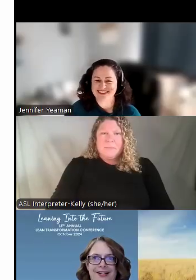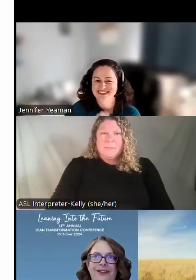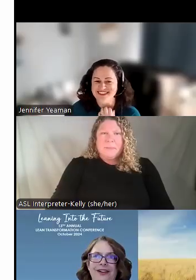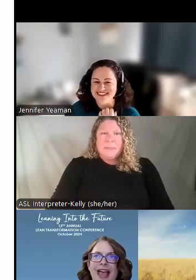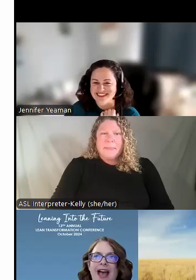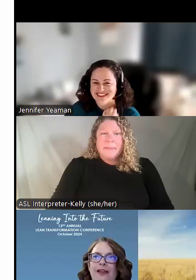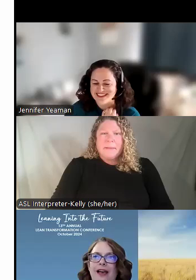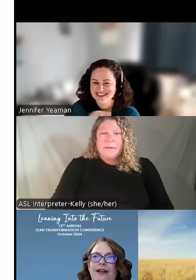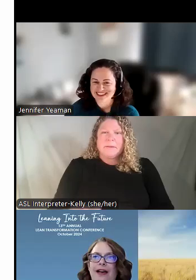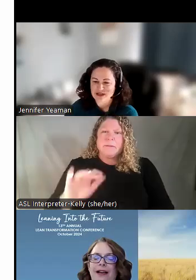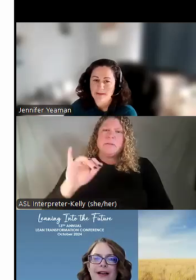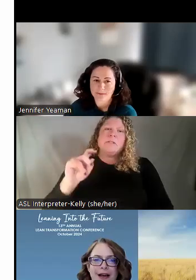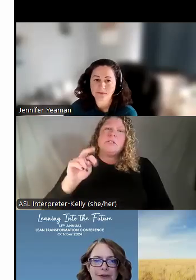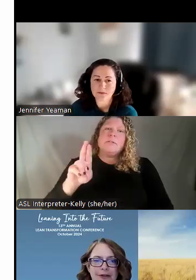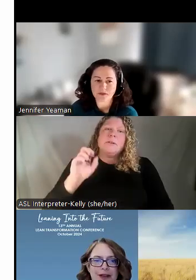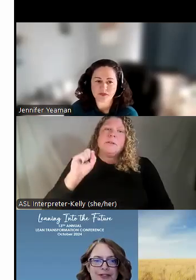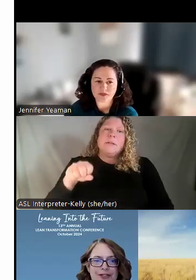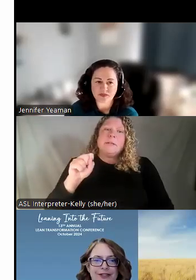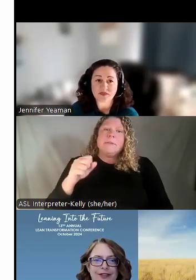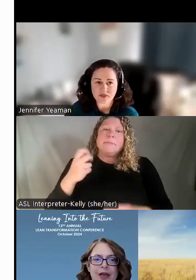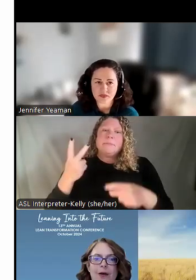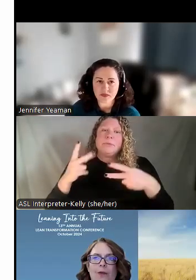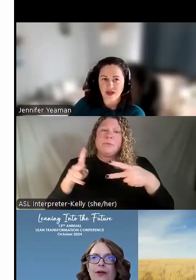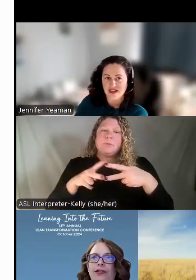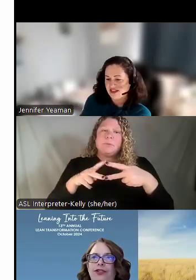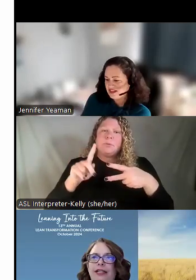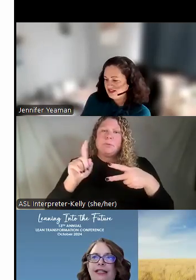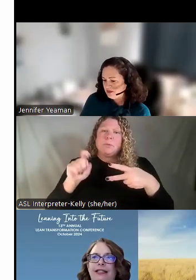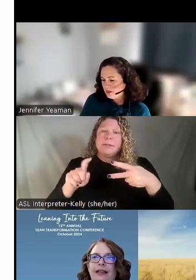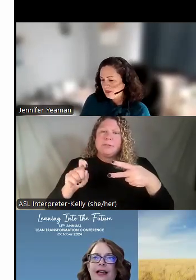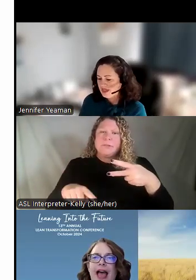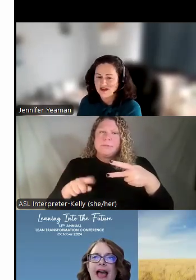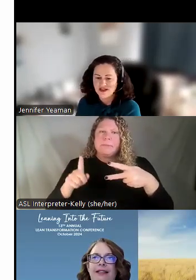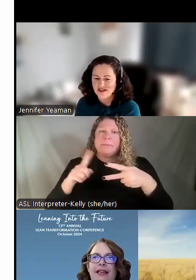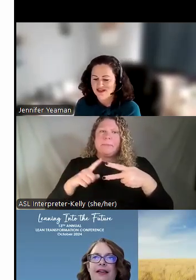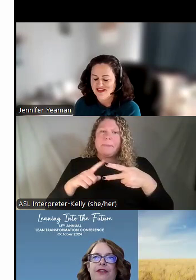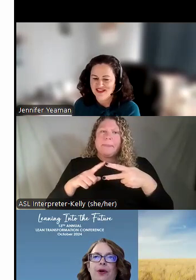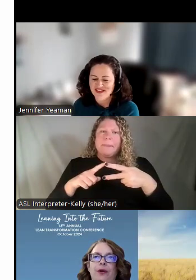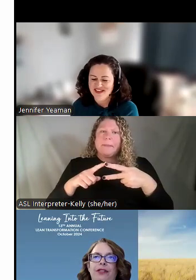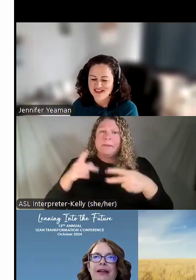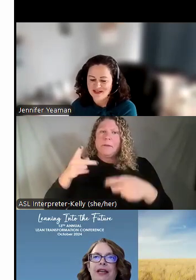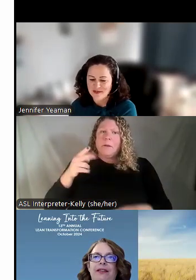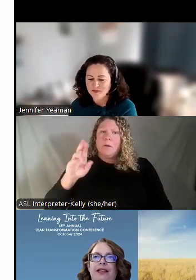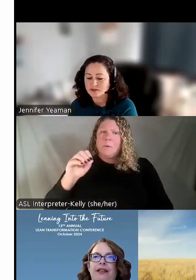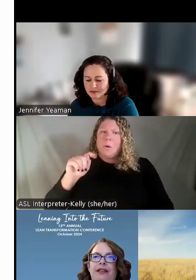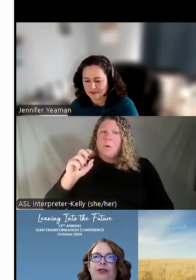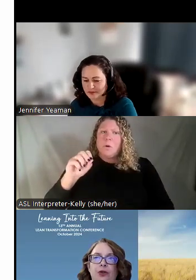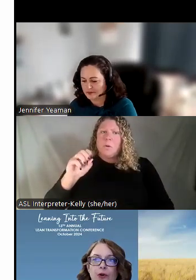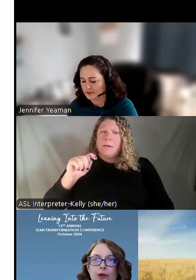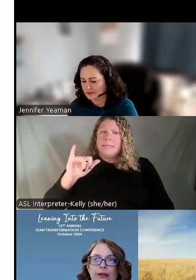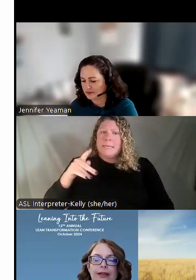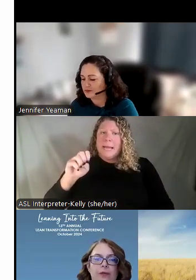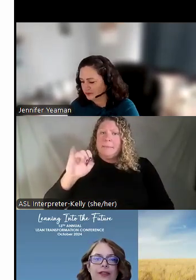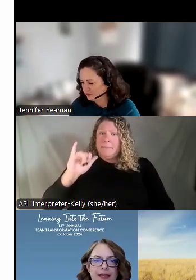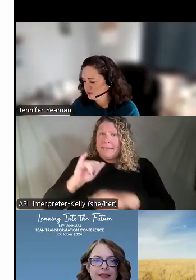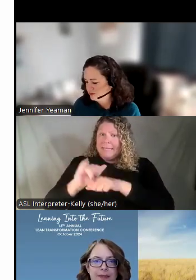Hi, Jennifer. Yeah, we have a couple of questions. One question is asking if the prototype is a